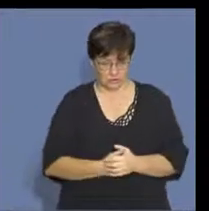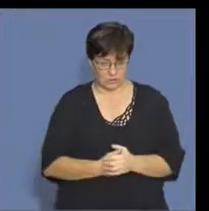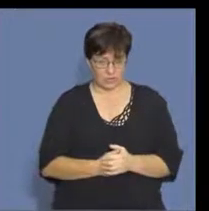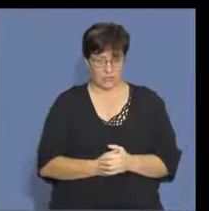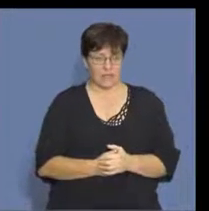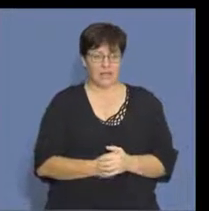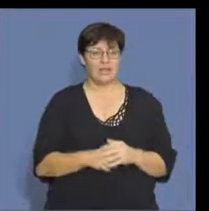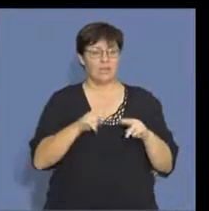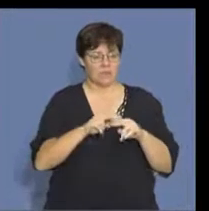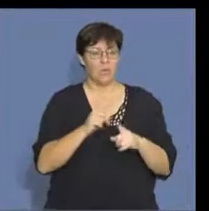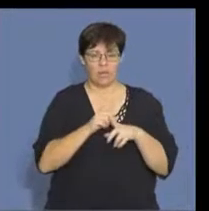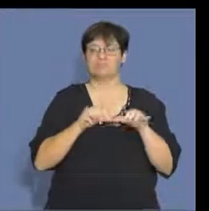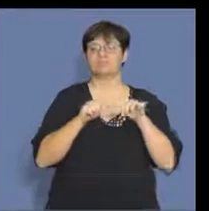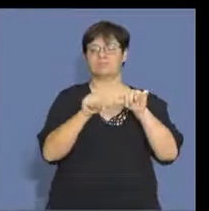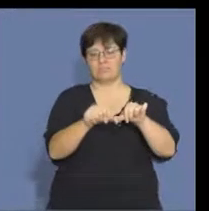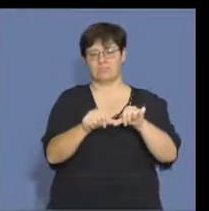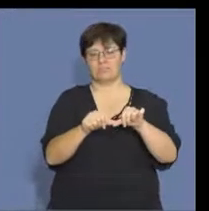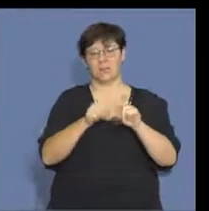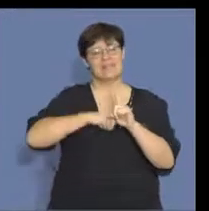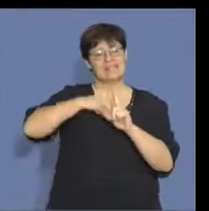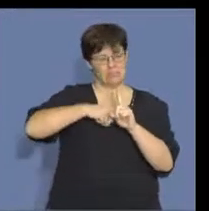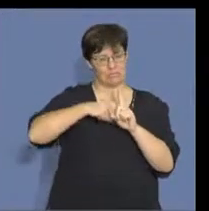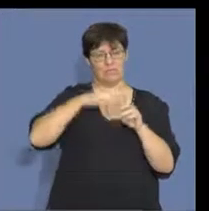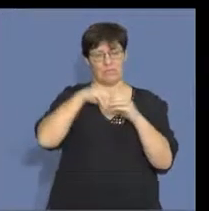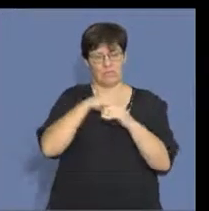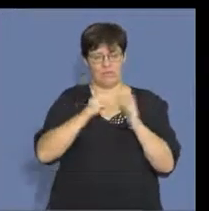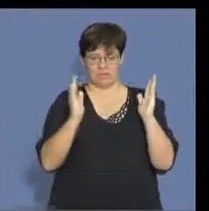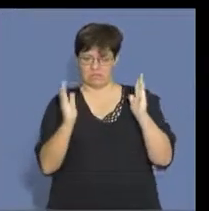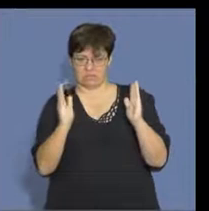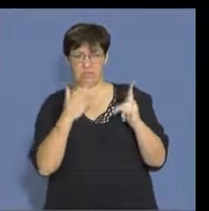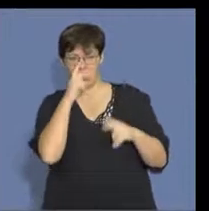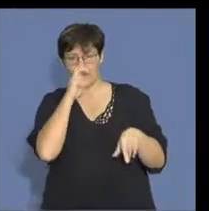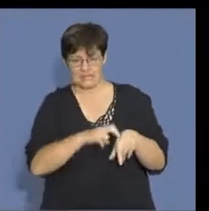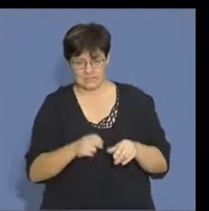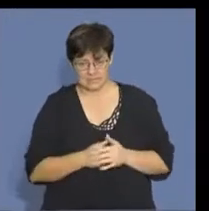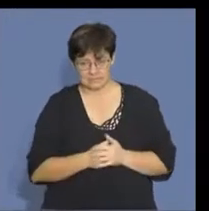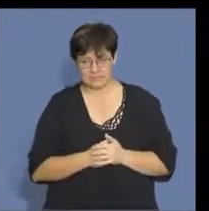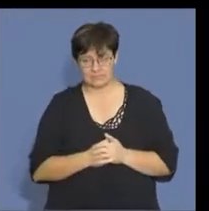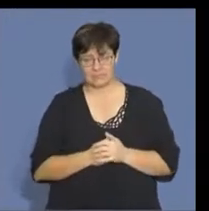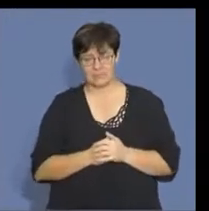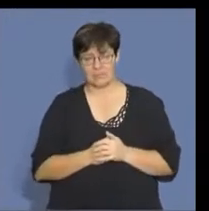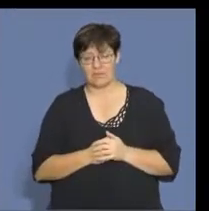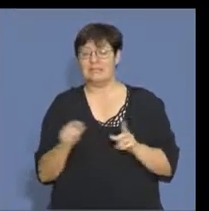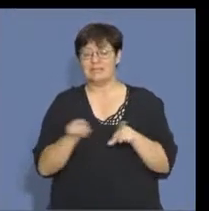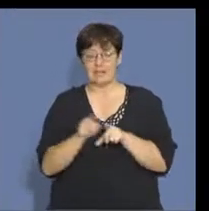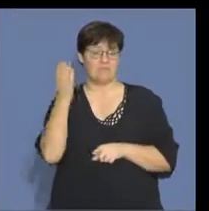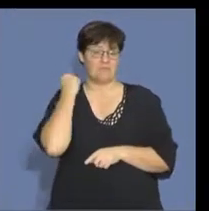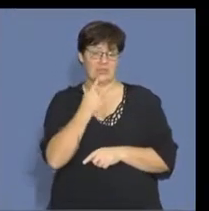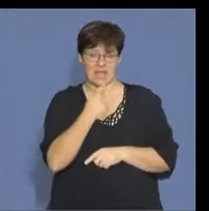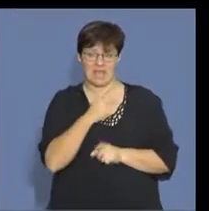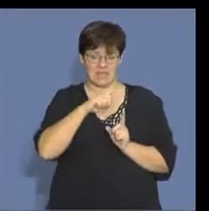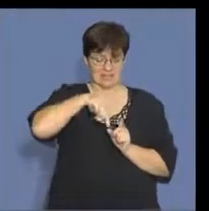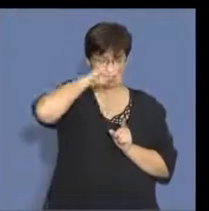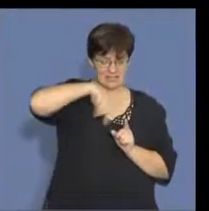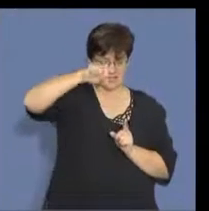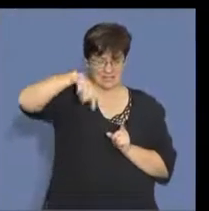terms of us maintaining the constant temperature on Earth within that range that we have. However, as I mentioned, it is this effect